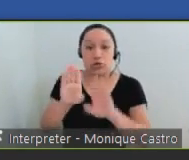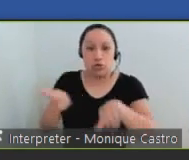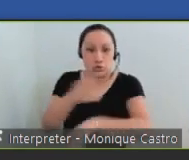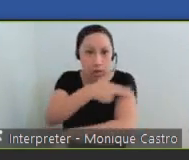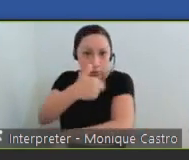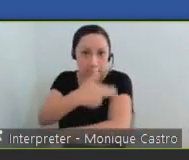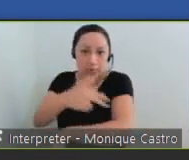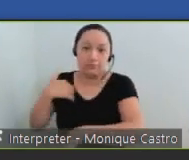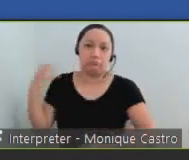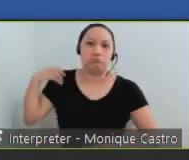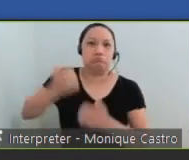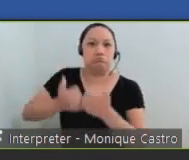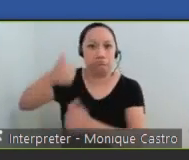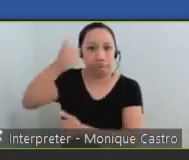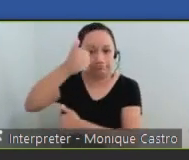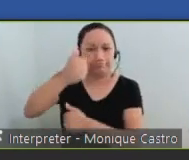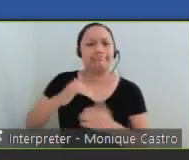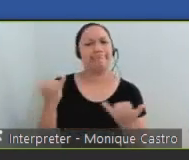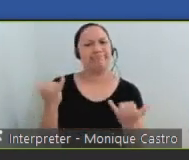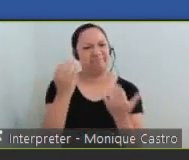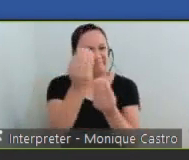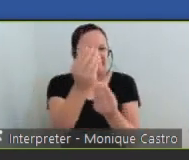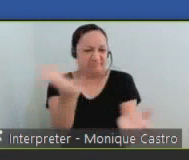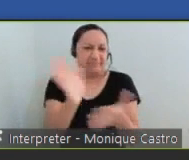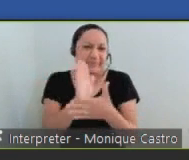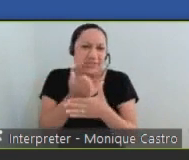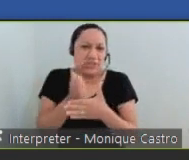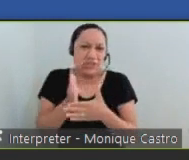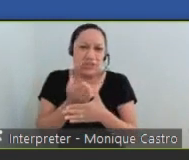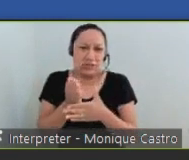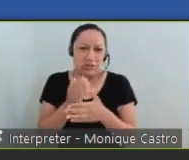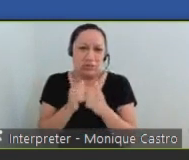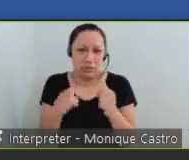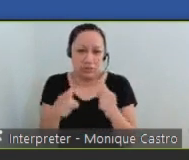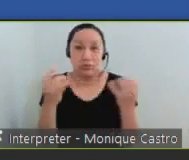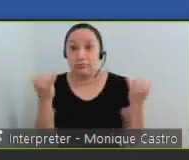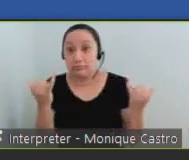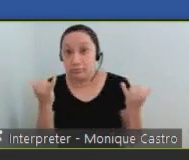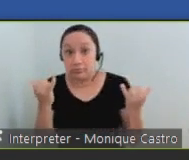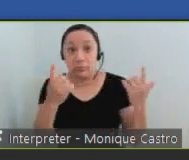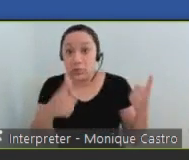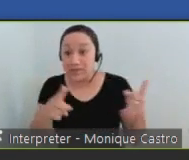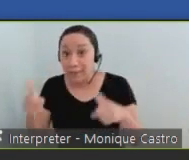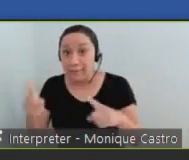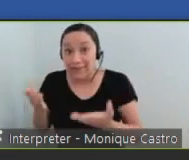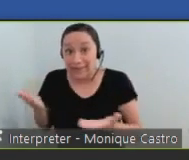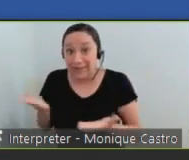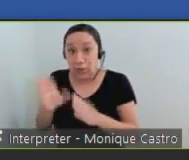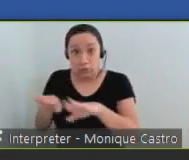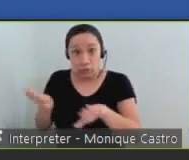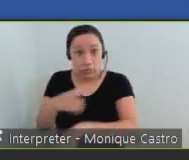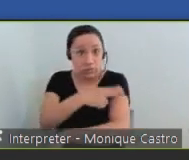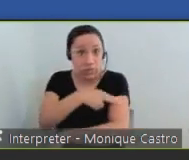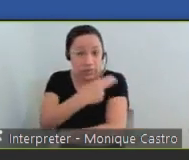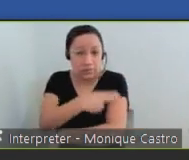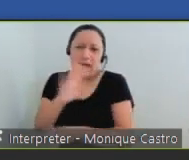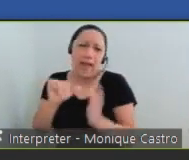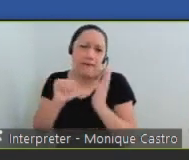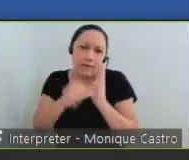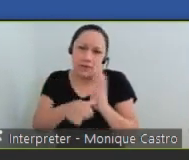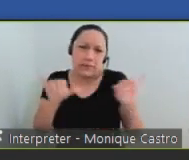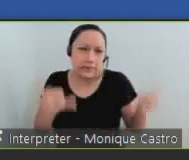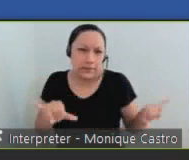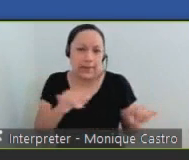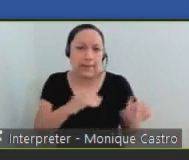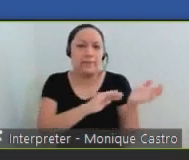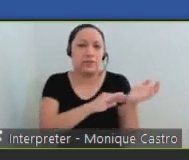of to put this into context, I want to kind of share with you what's going on here at Children's and just reiterate everything that Dr. Hurley